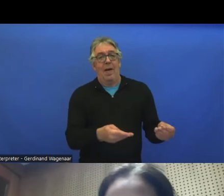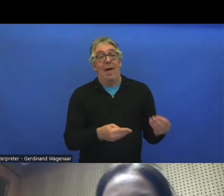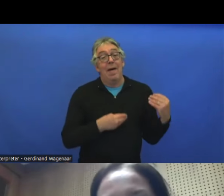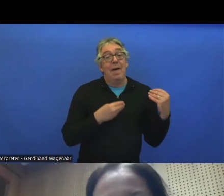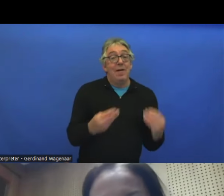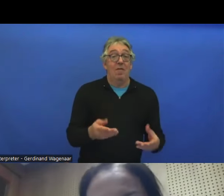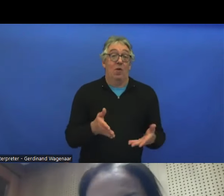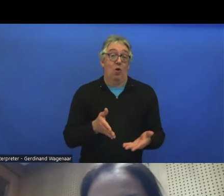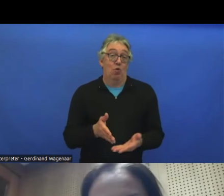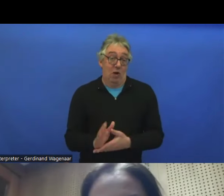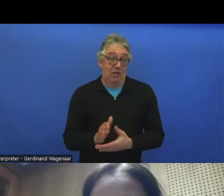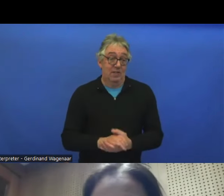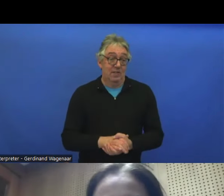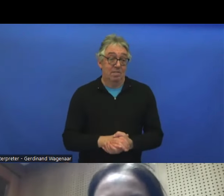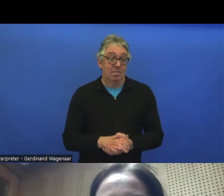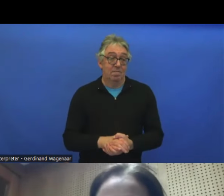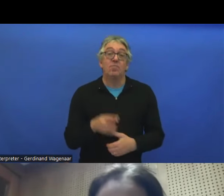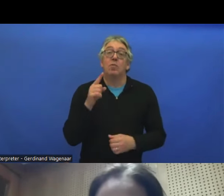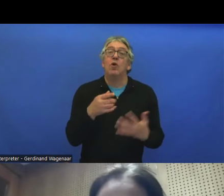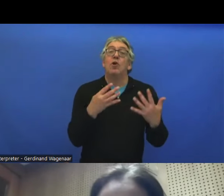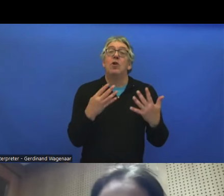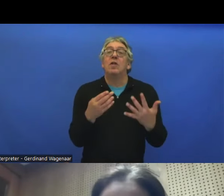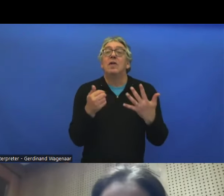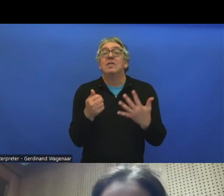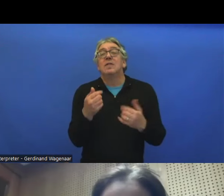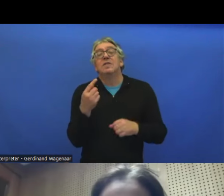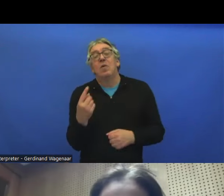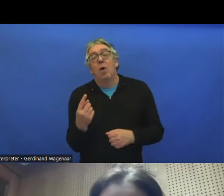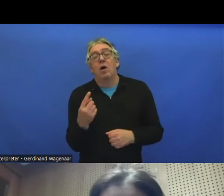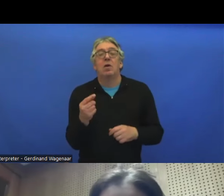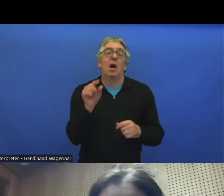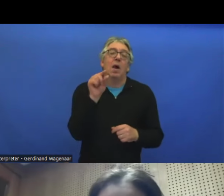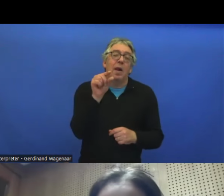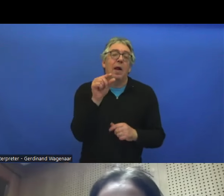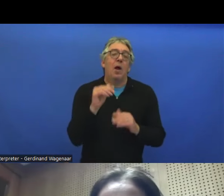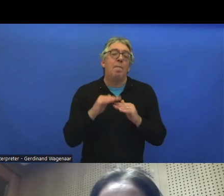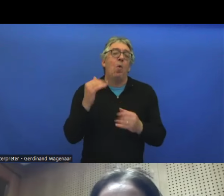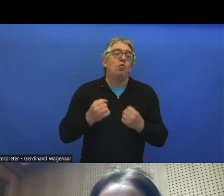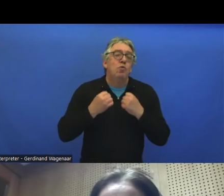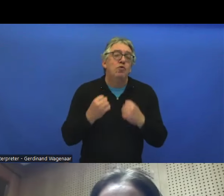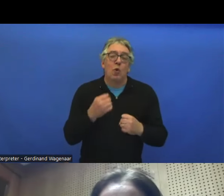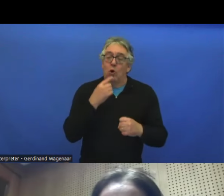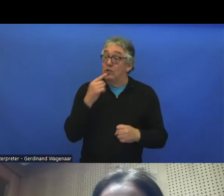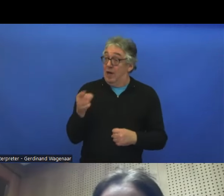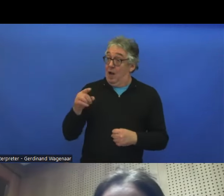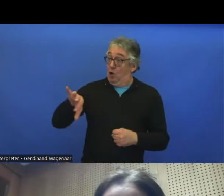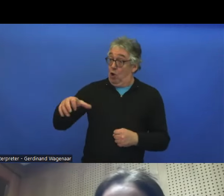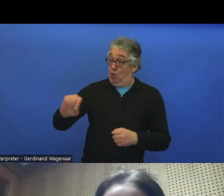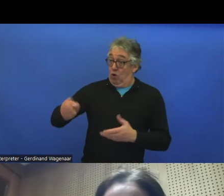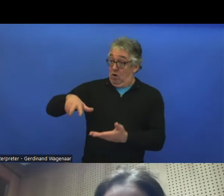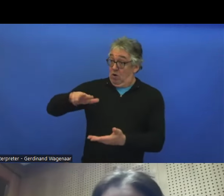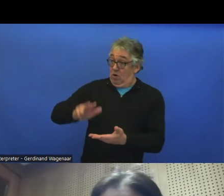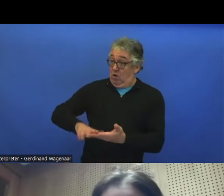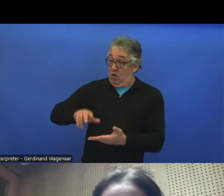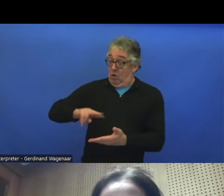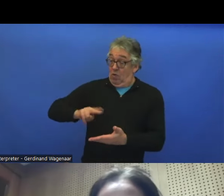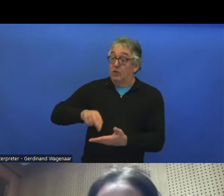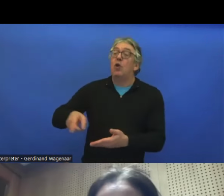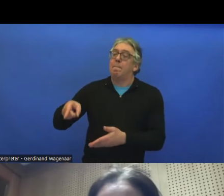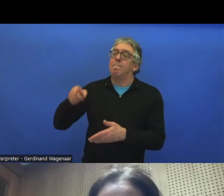step further and places certain obligations on states that are party to this convention to grant